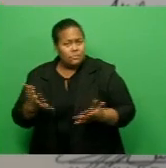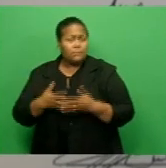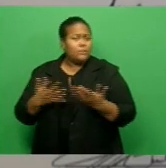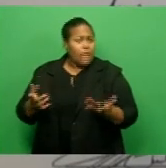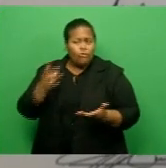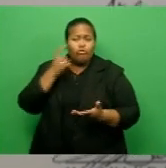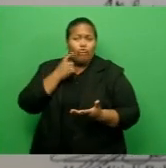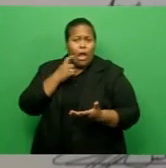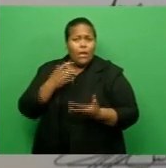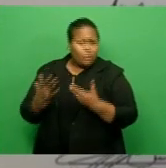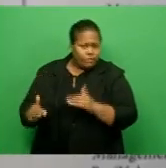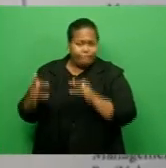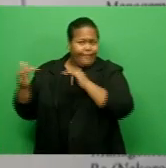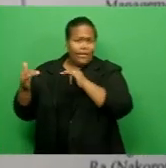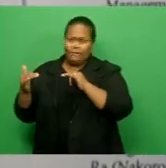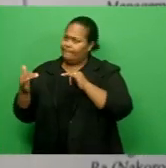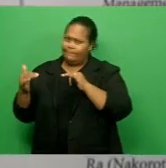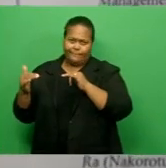be neutral at the same time,